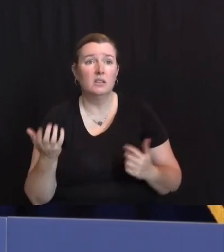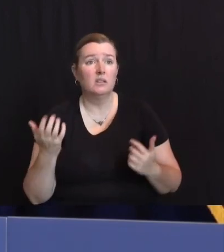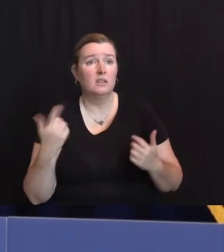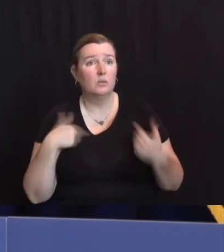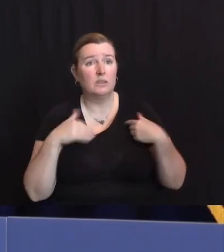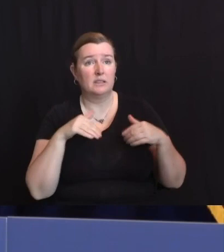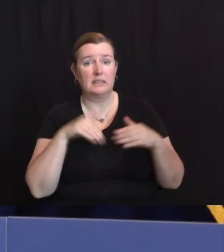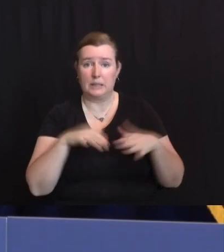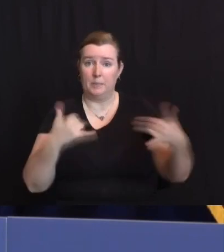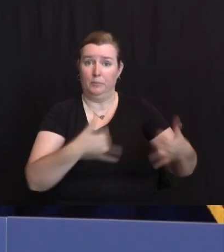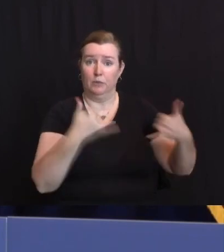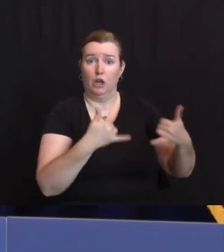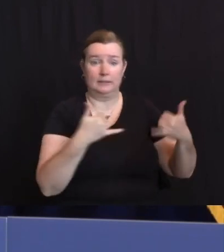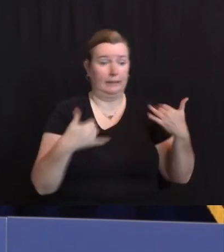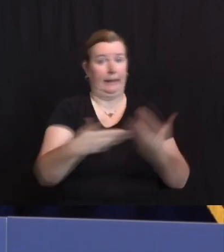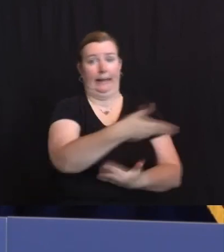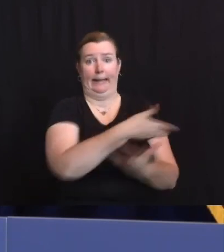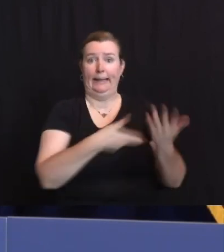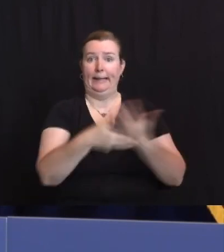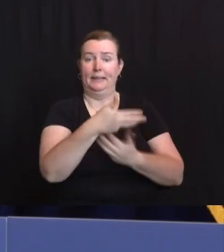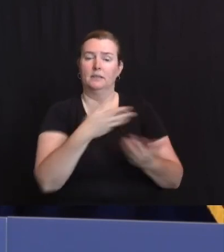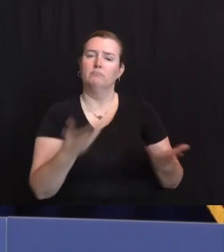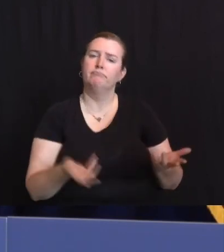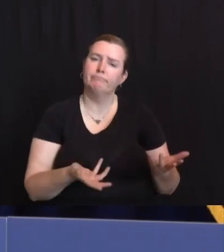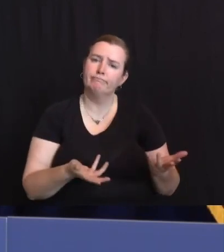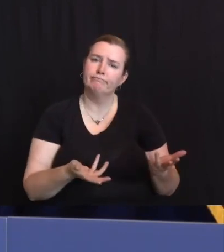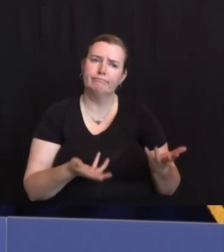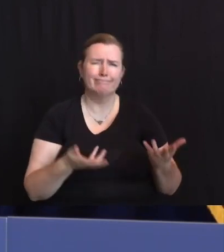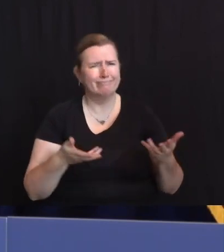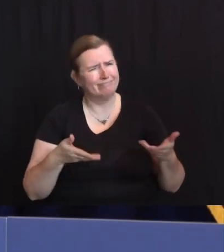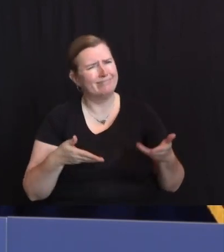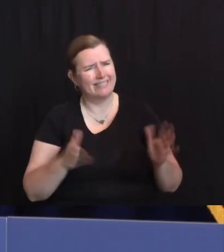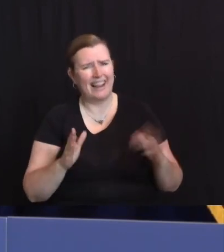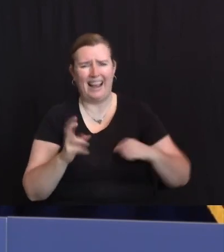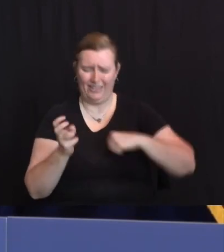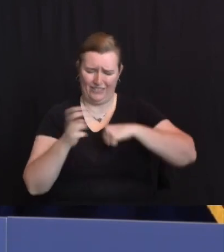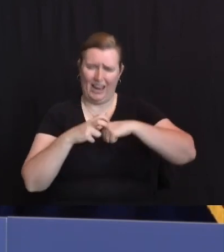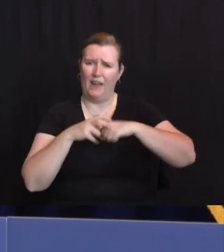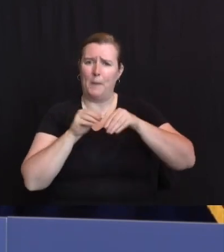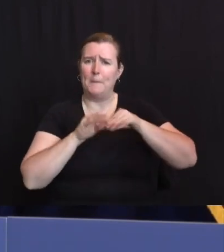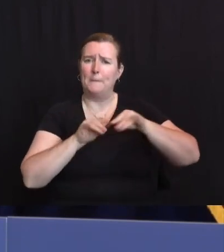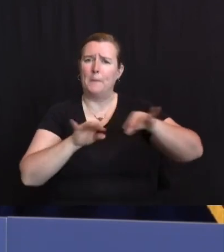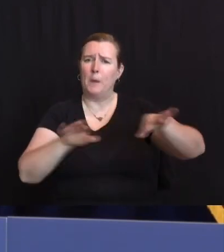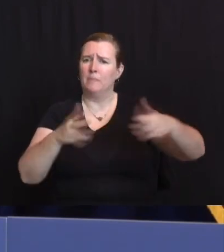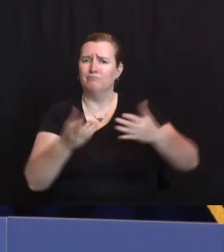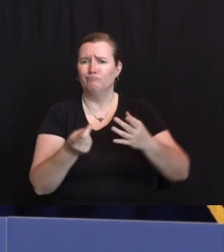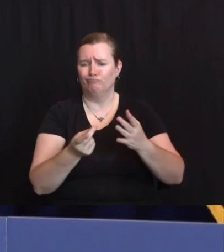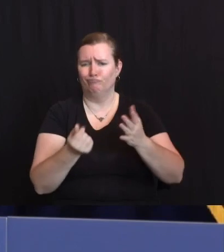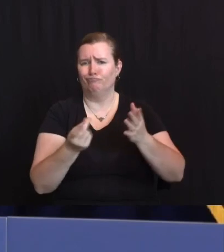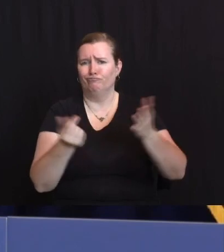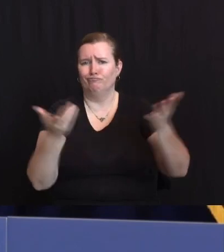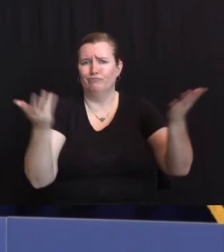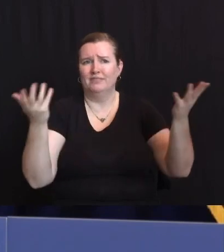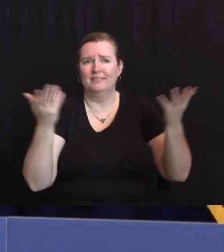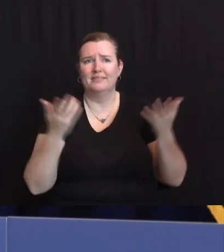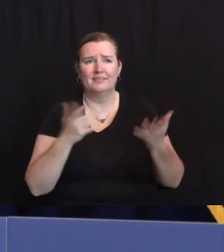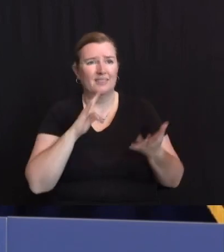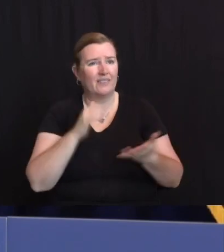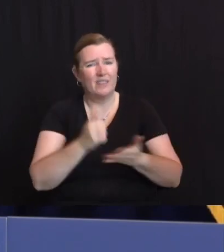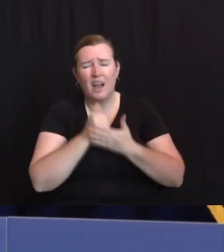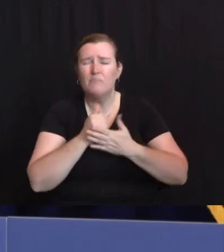gatherings. These activities allow the virus to spread. We need your help to stop the transmission in our